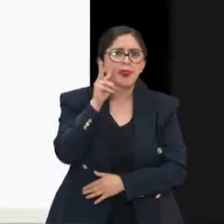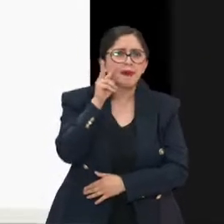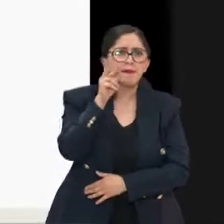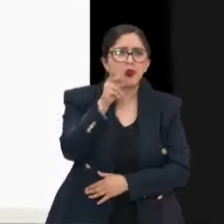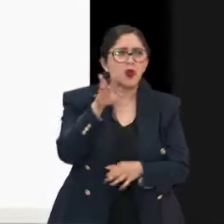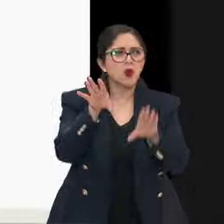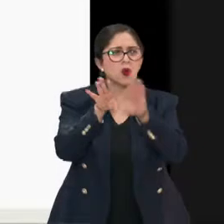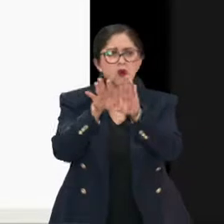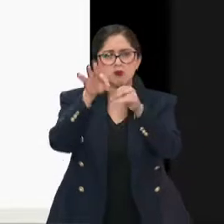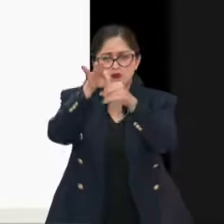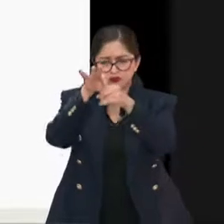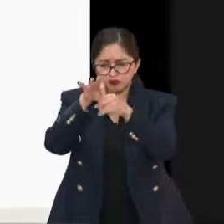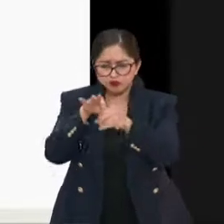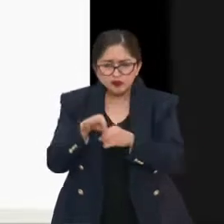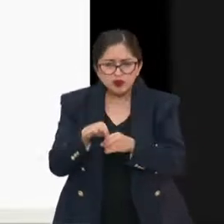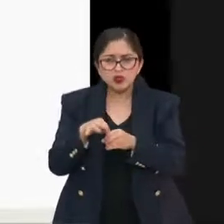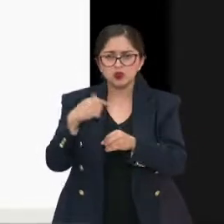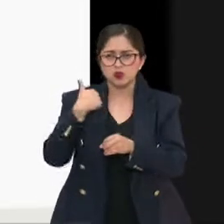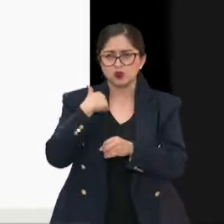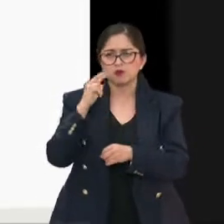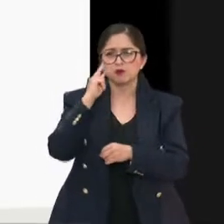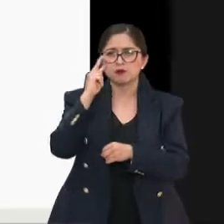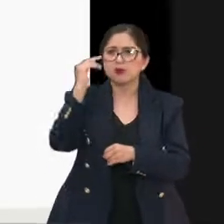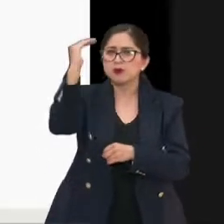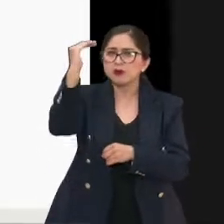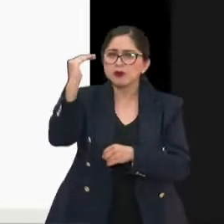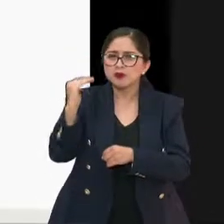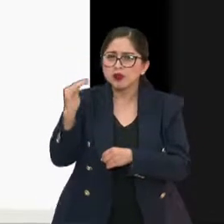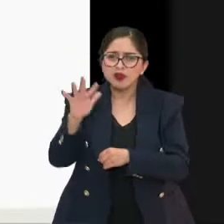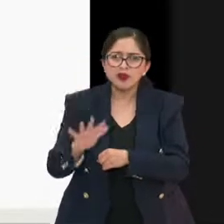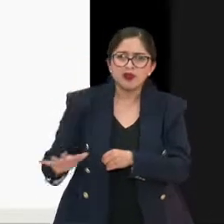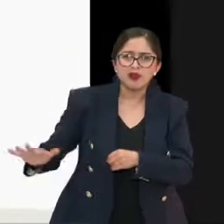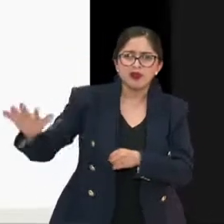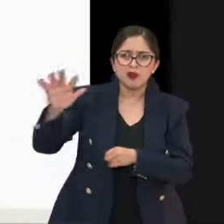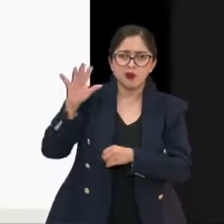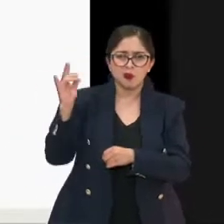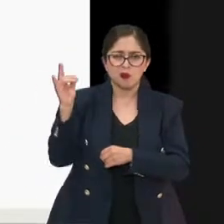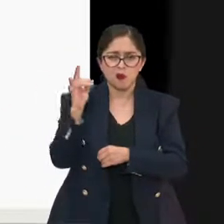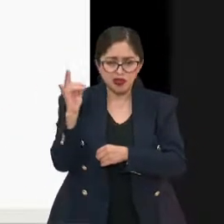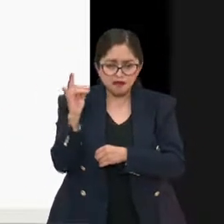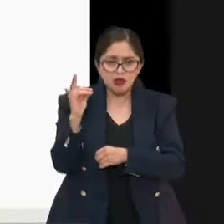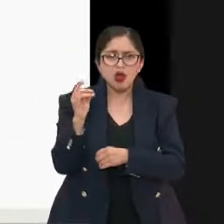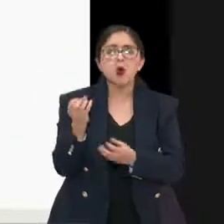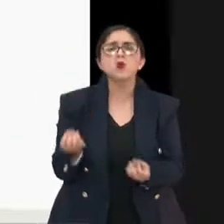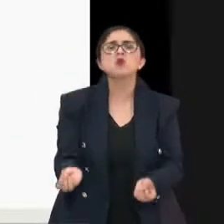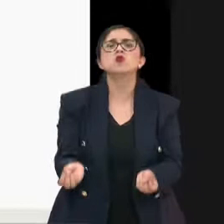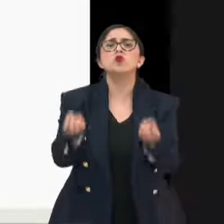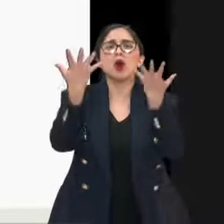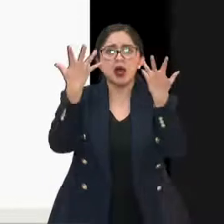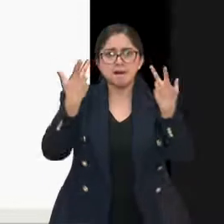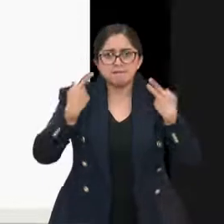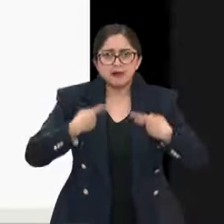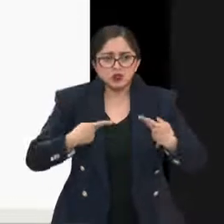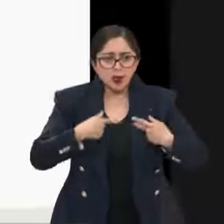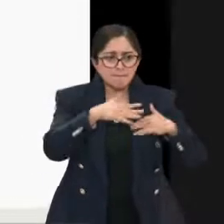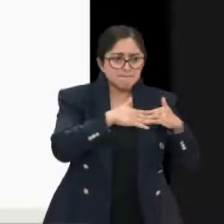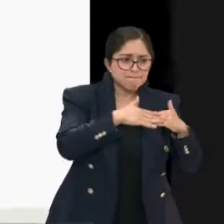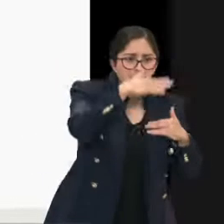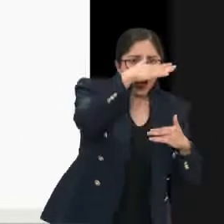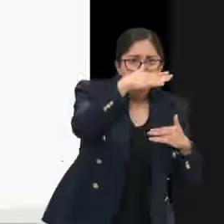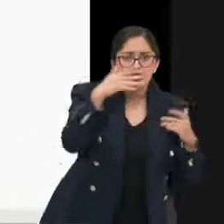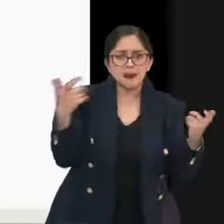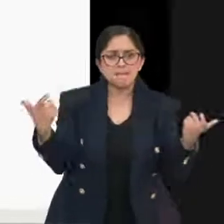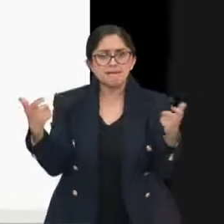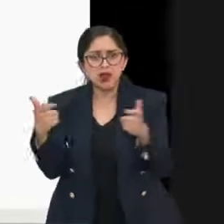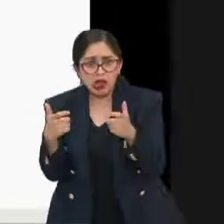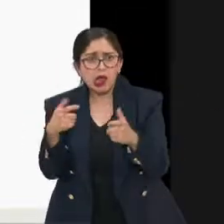This is a chart that allows us to see these correlation coefficients. This is a correlation of the provinces